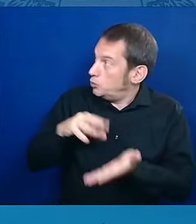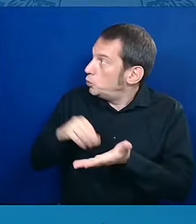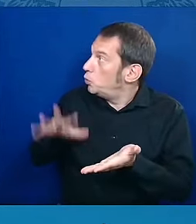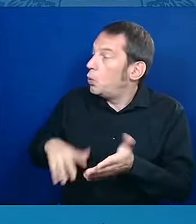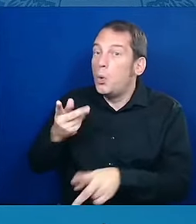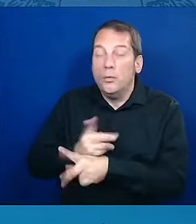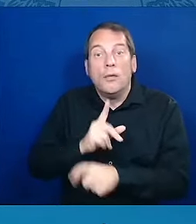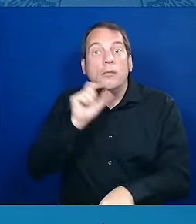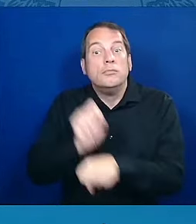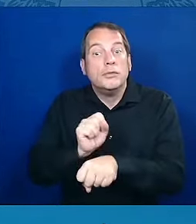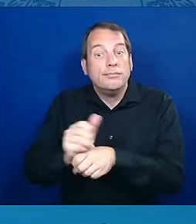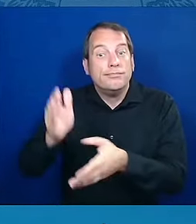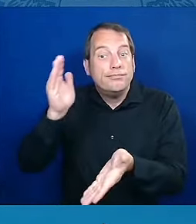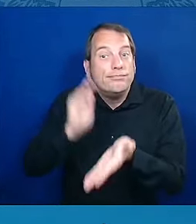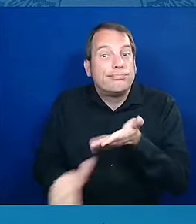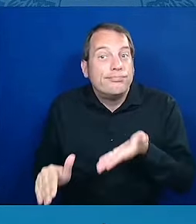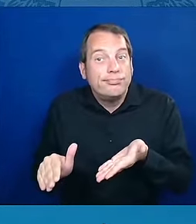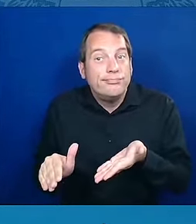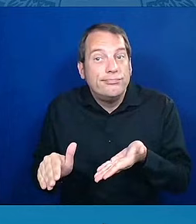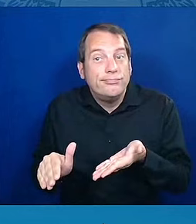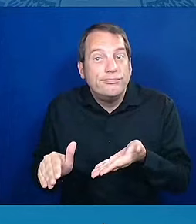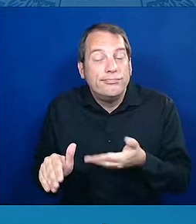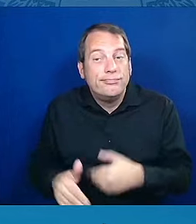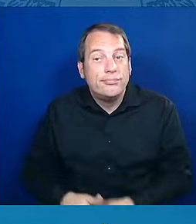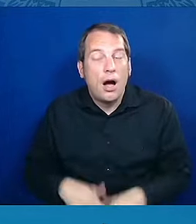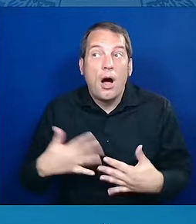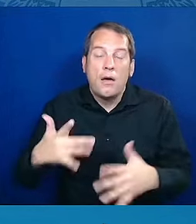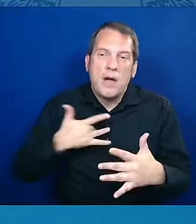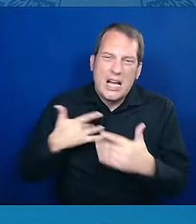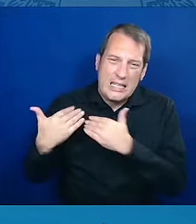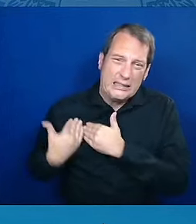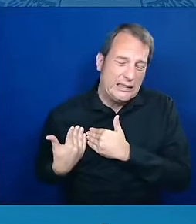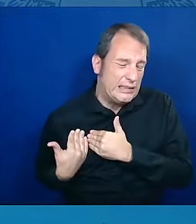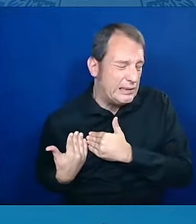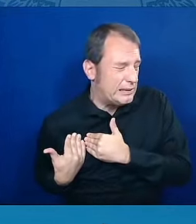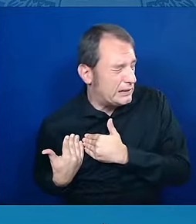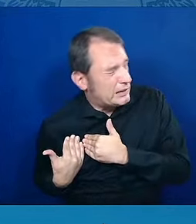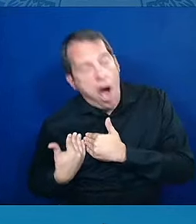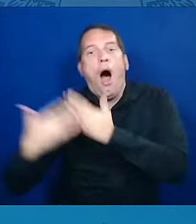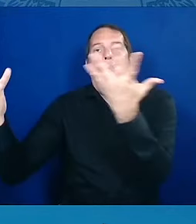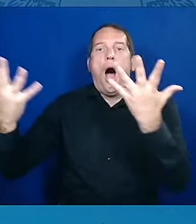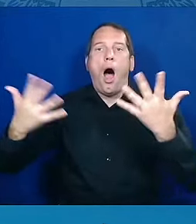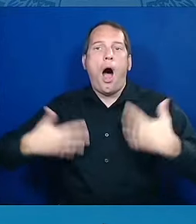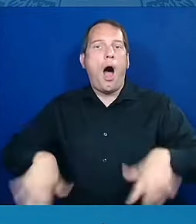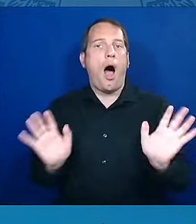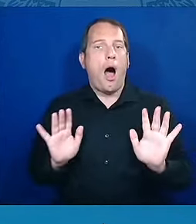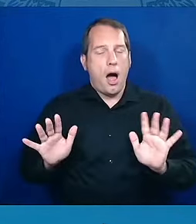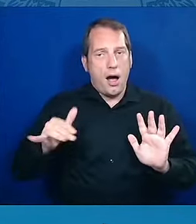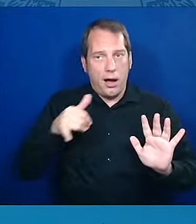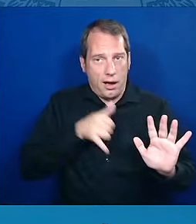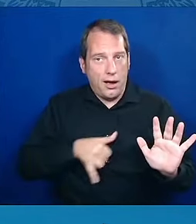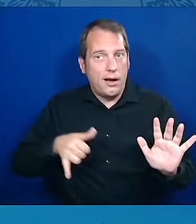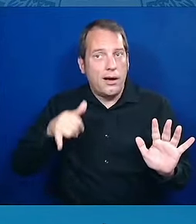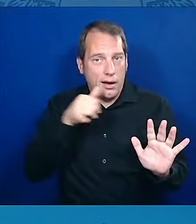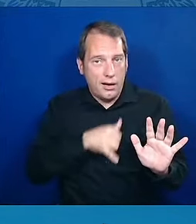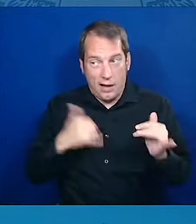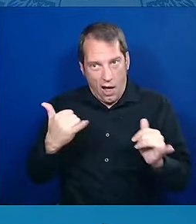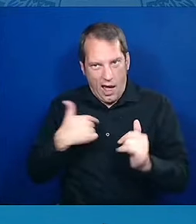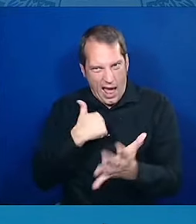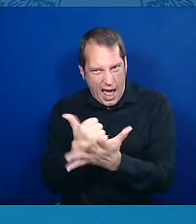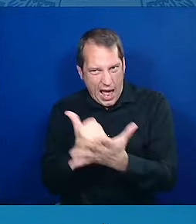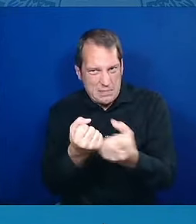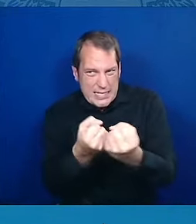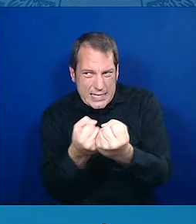This is a huge weight off my shoulders, and now I help my fellow teachers get the debt forgiveness they